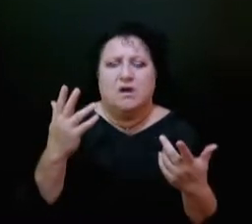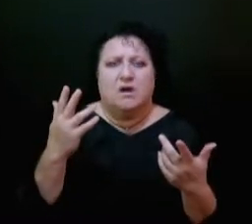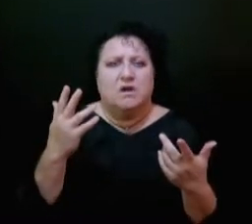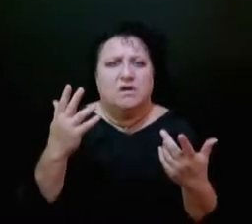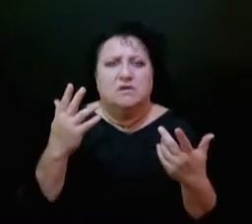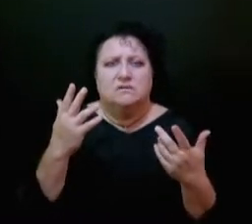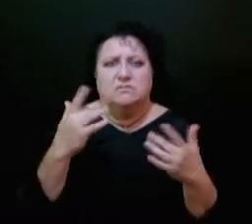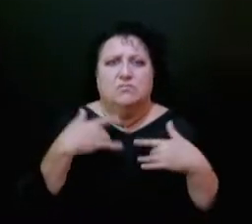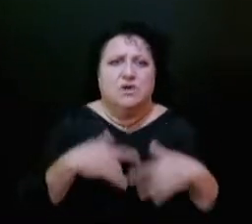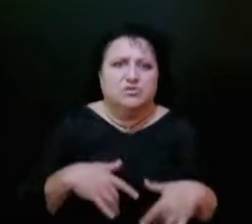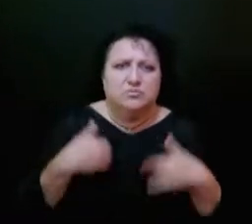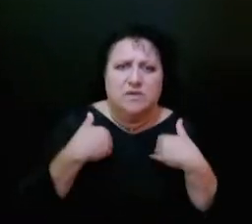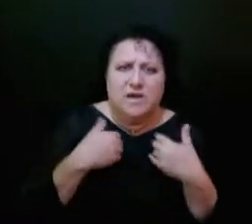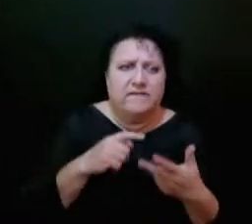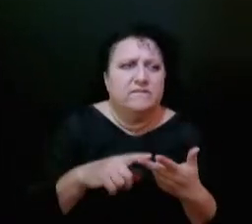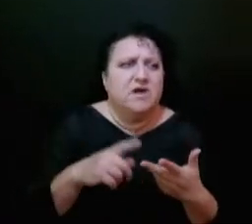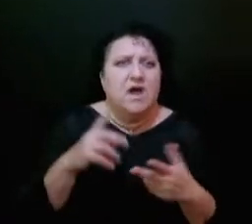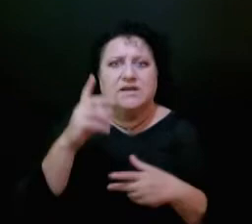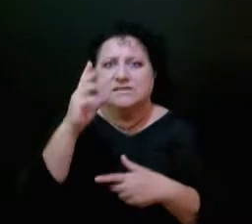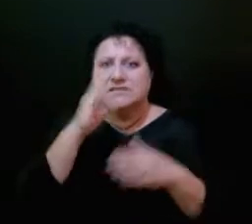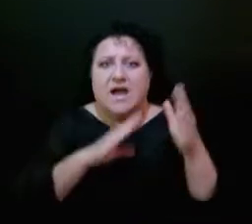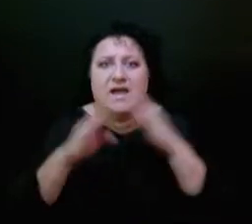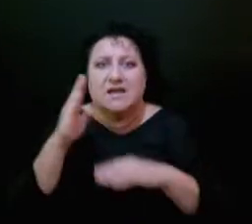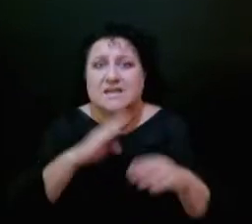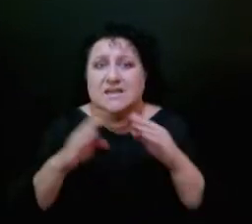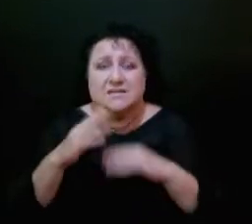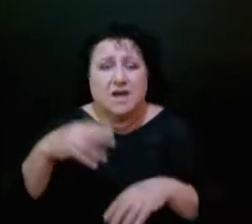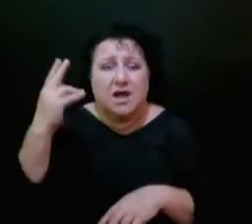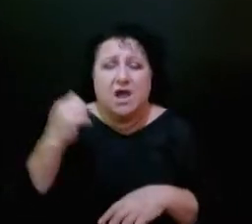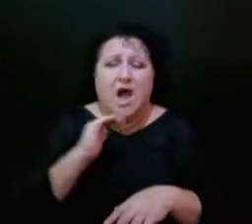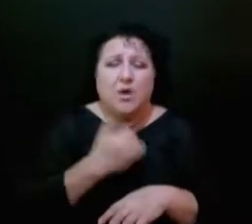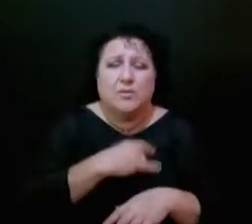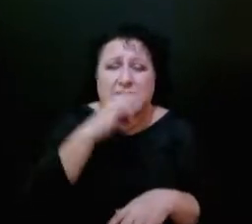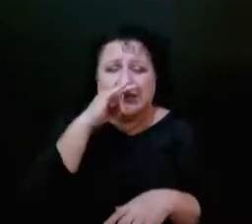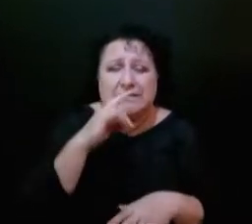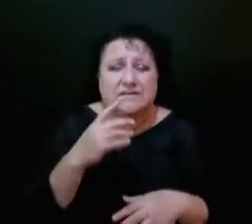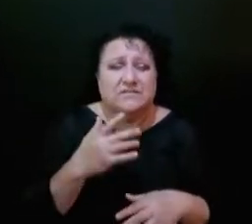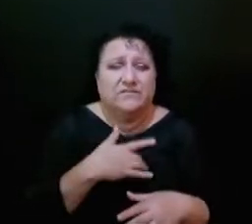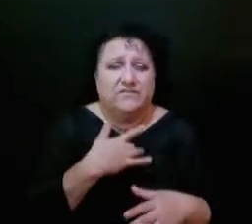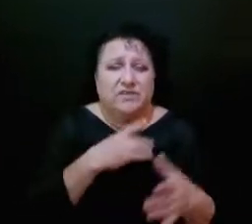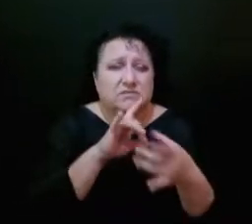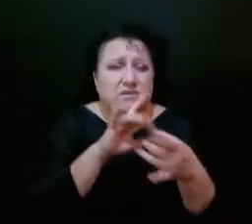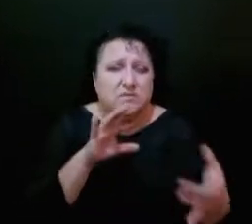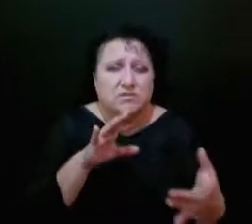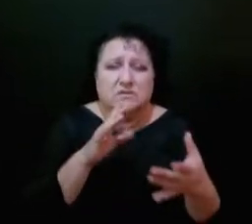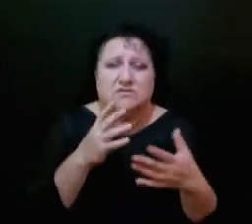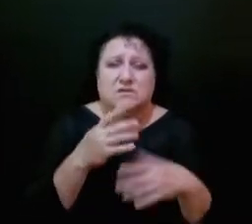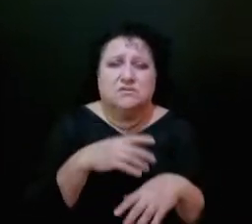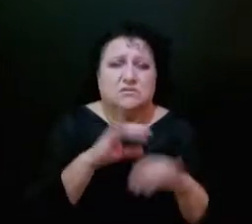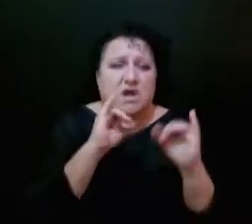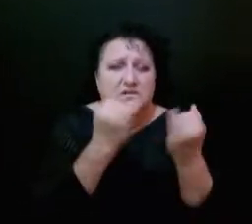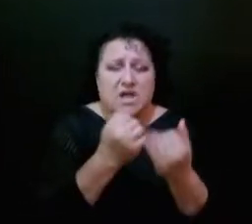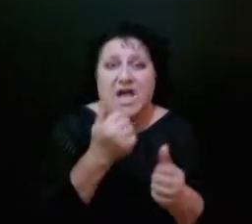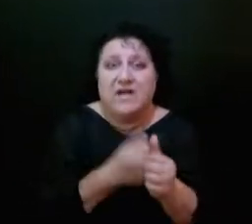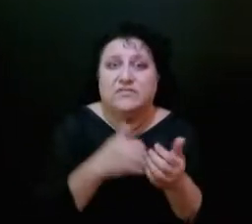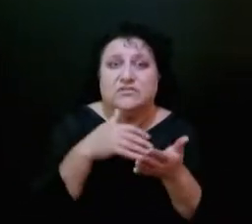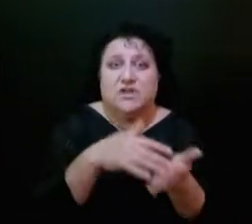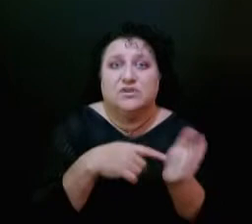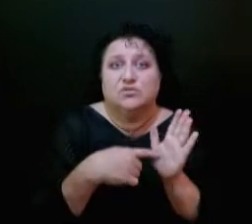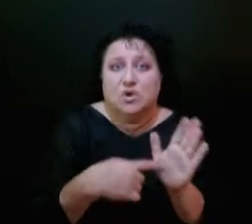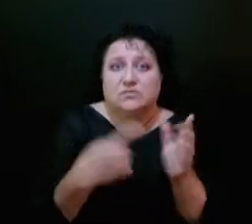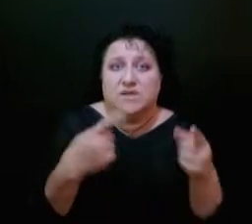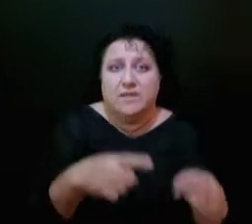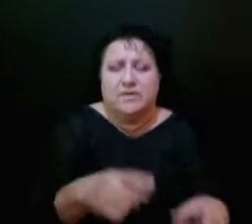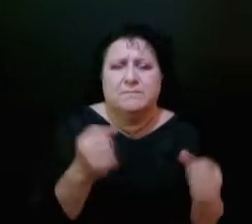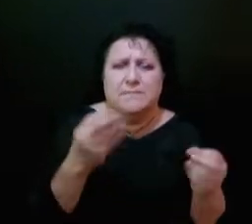our context. Our kids, it says, are suffering from disconnection and isolation. Every study shows it. Many of us